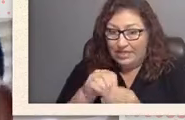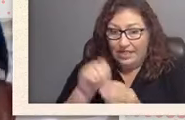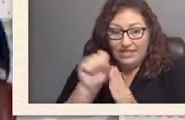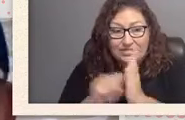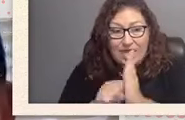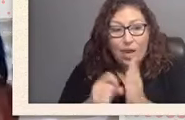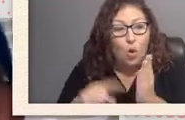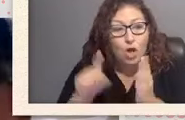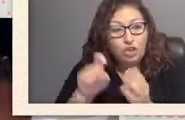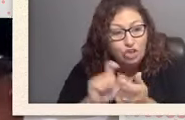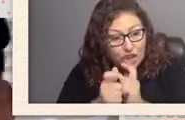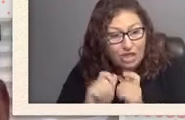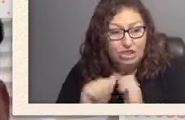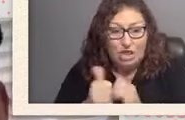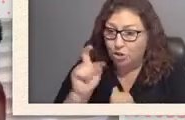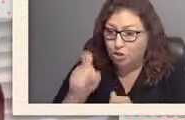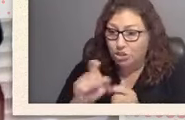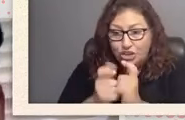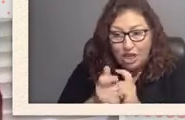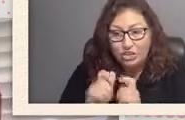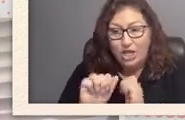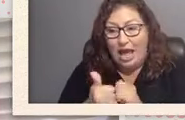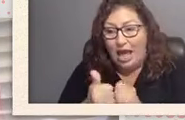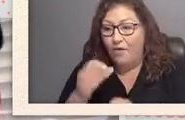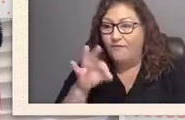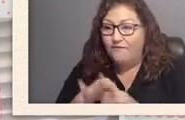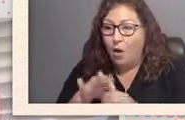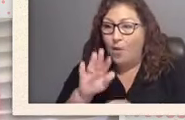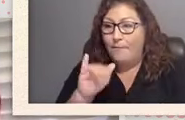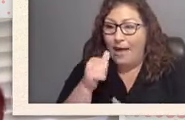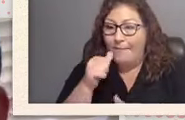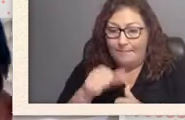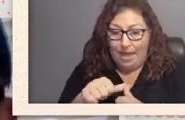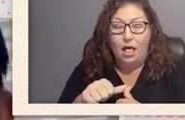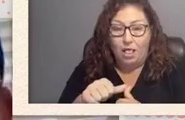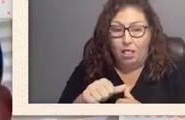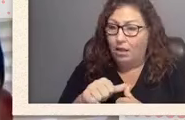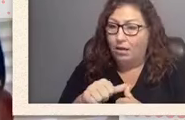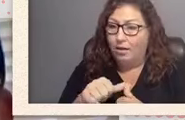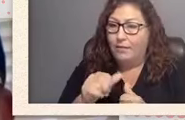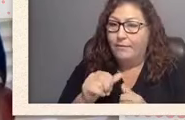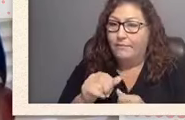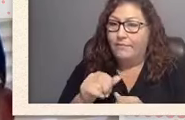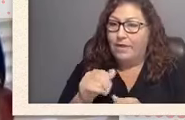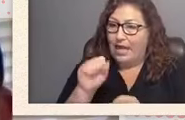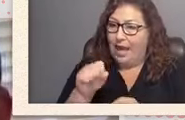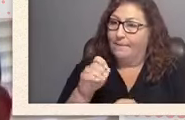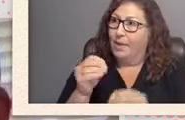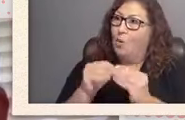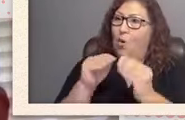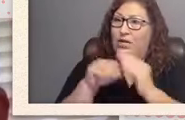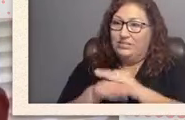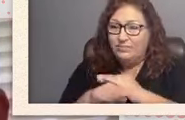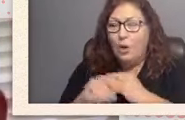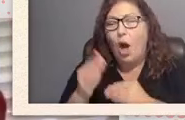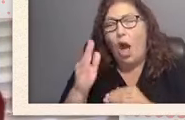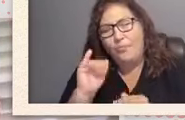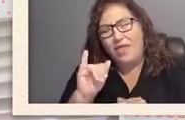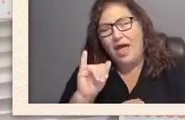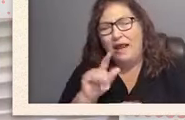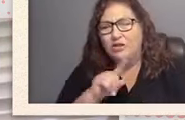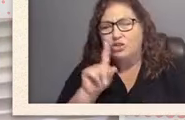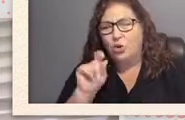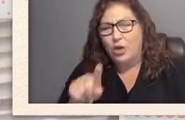change, how it should change, how vote by mail balloting can be made more accessible. So I hope that answers the question a little bit anyway. It does. It does. Thank